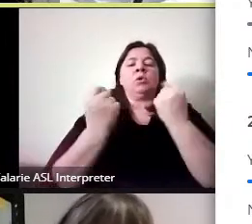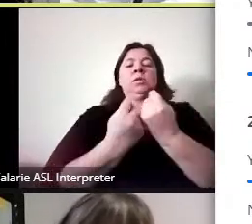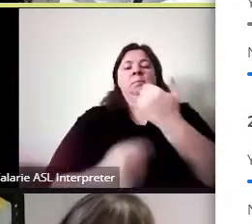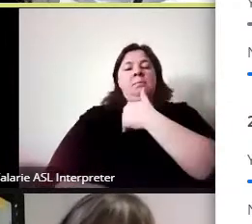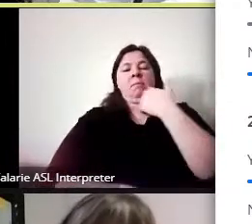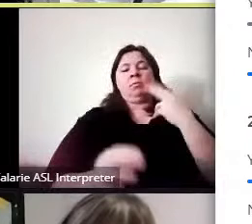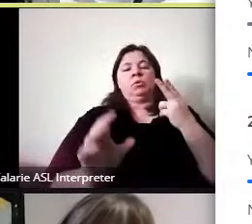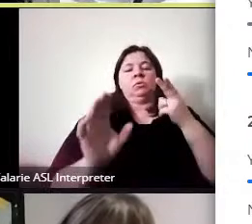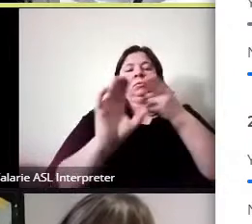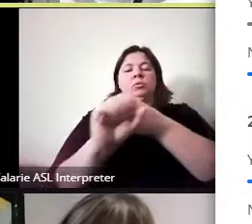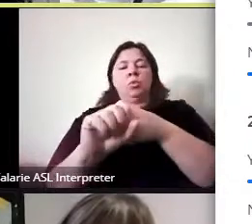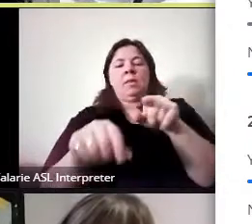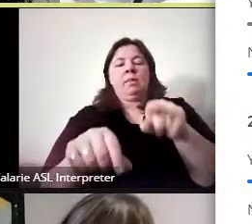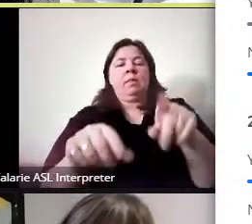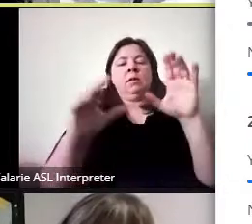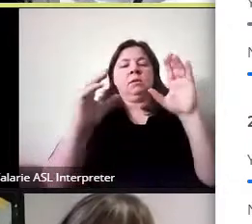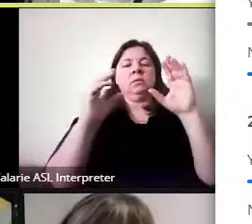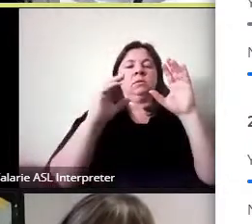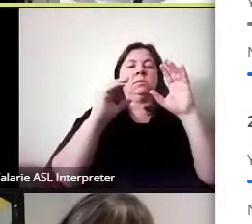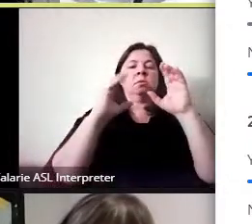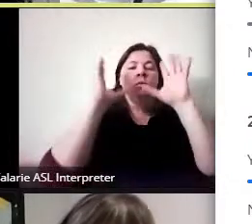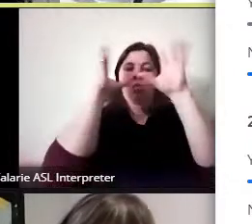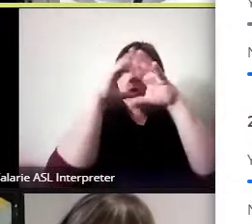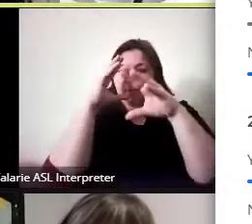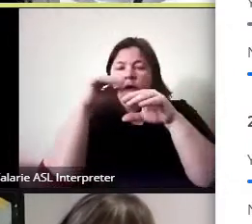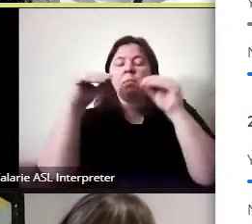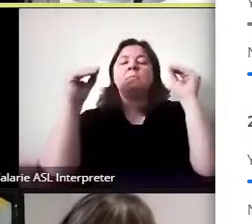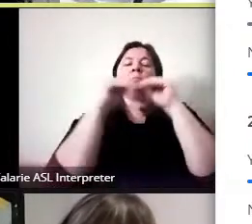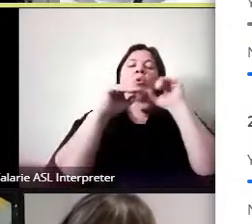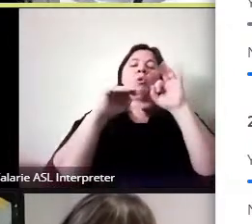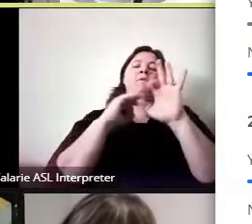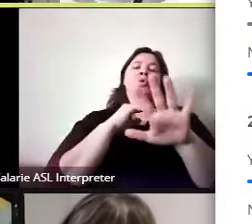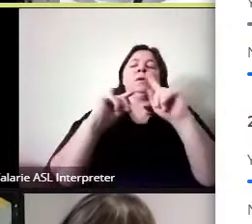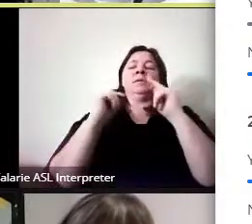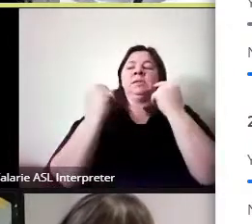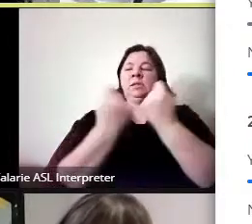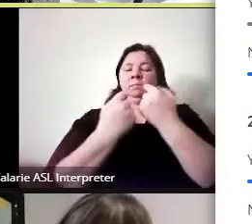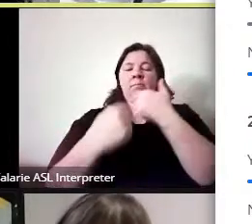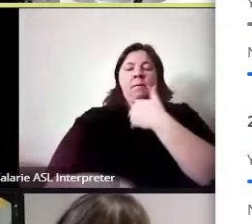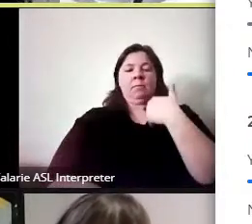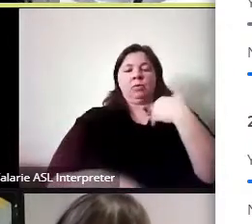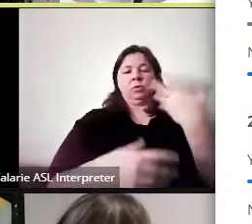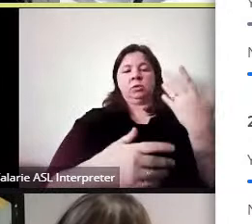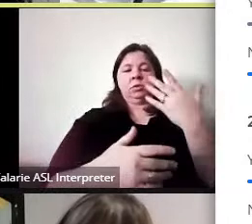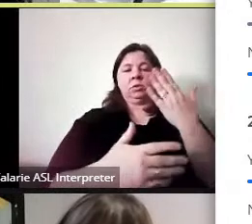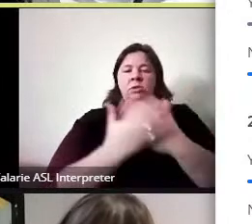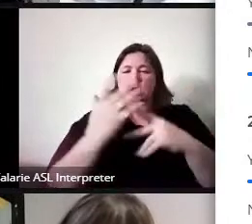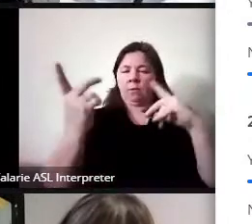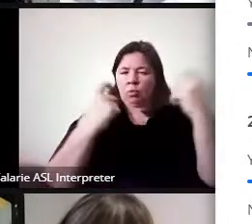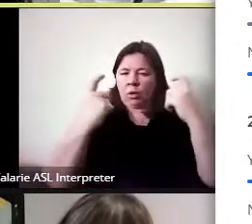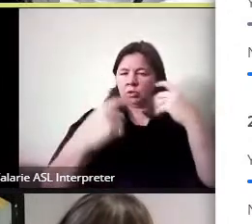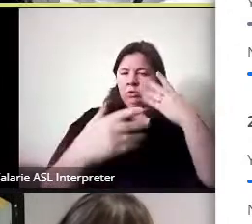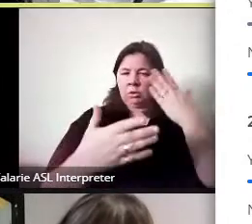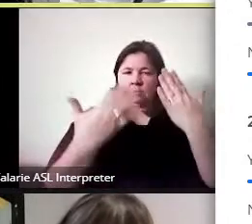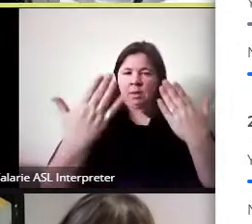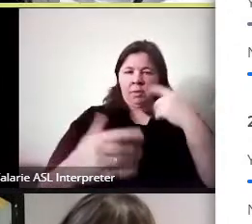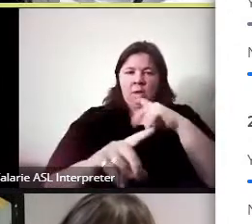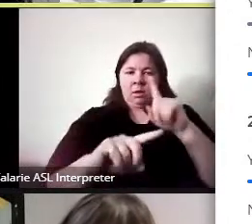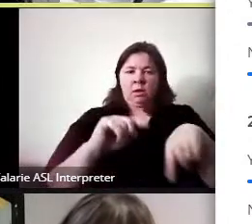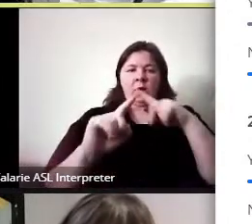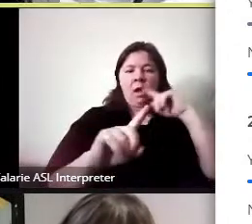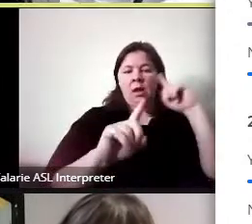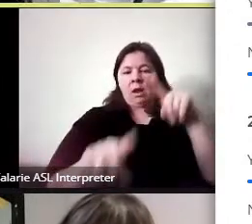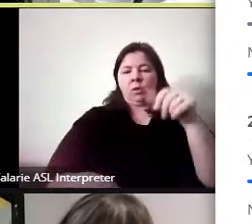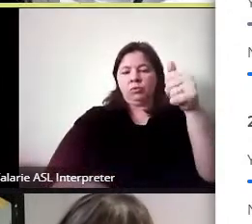members to attend these calls, more and more of your prospects to attend these calls. Because listen, there are some questions you may not be able to answer